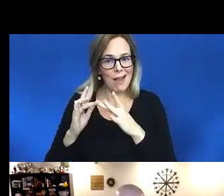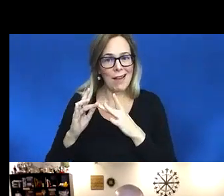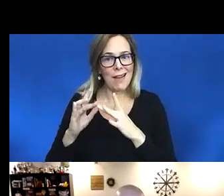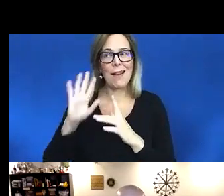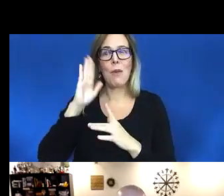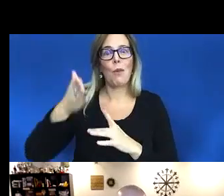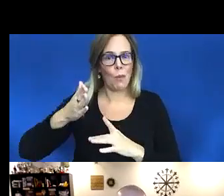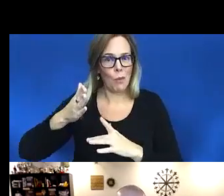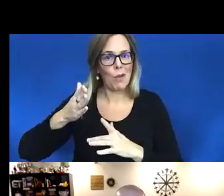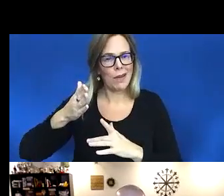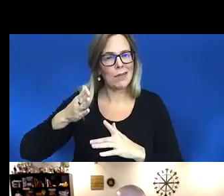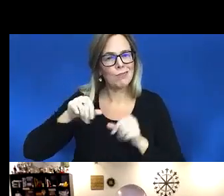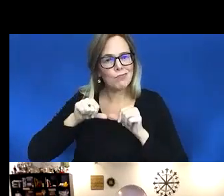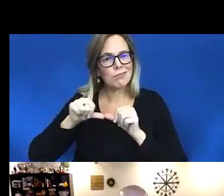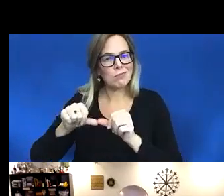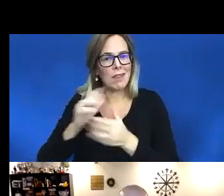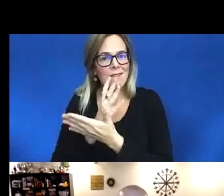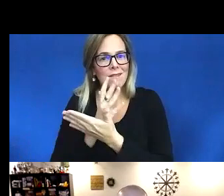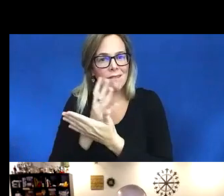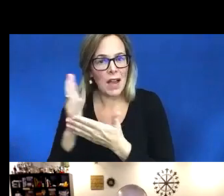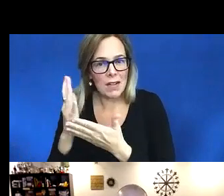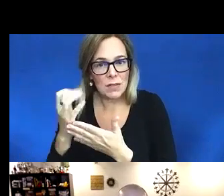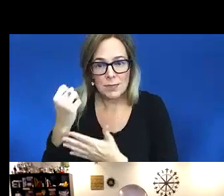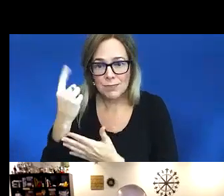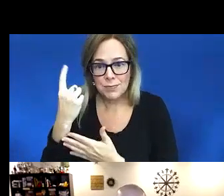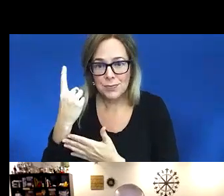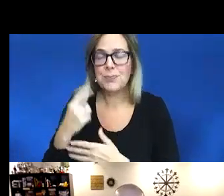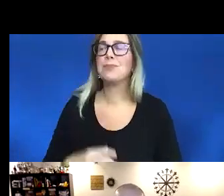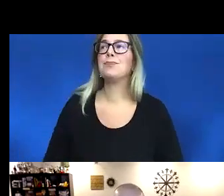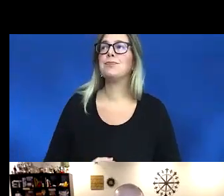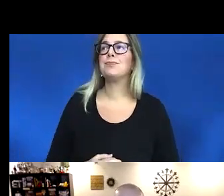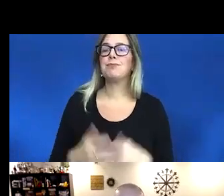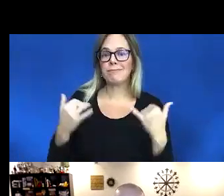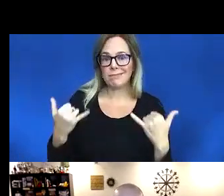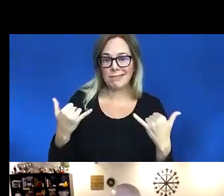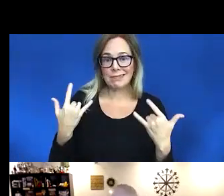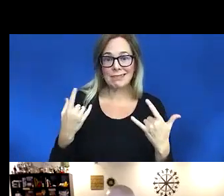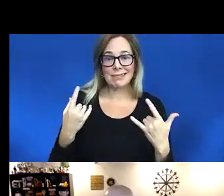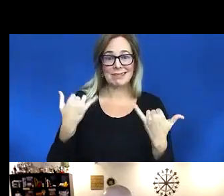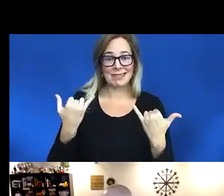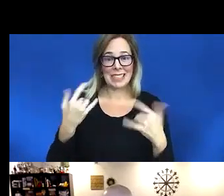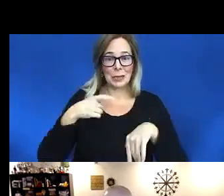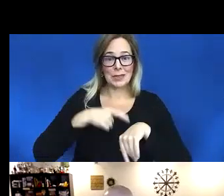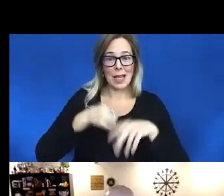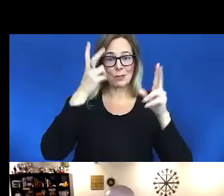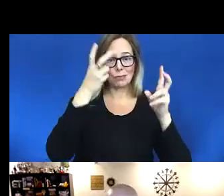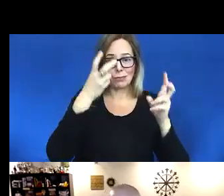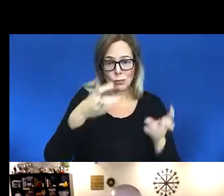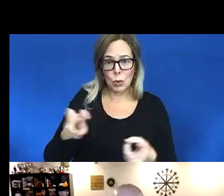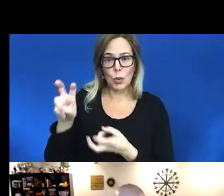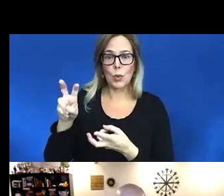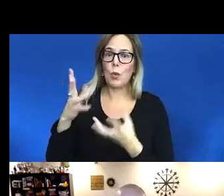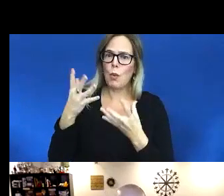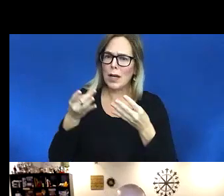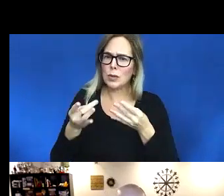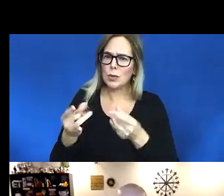weeks. Two key takeaways for today is just to make sure that this transition is being designed to be as smooth as it can be, but it can